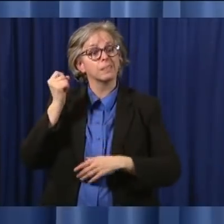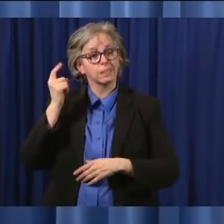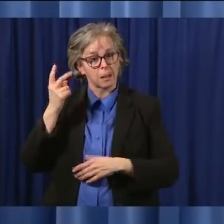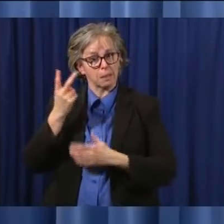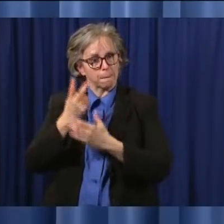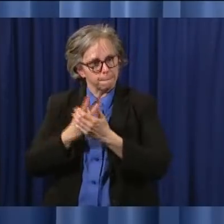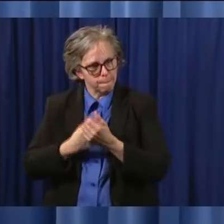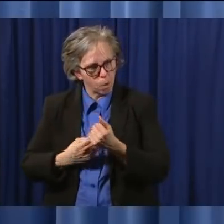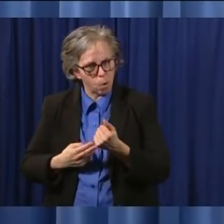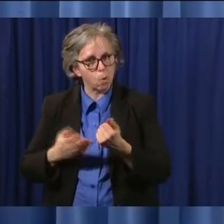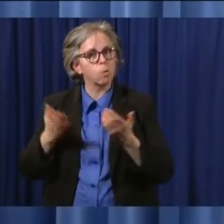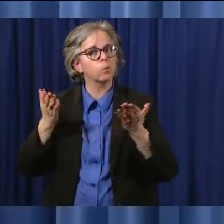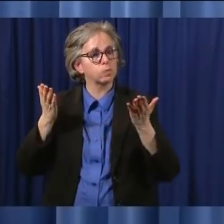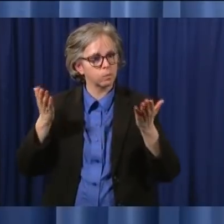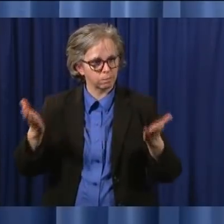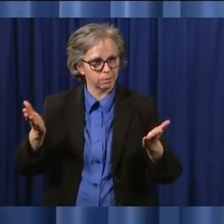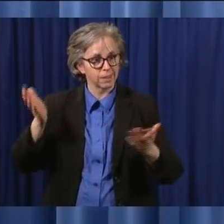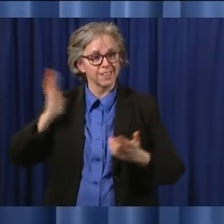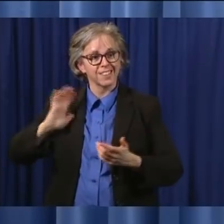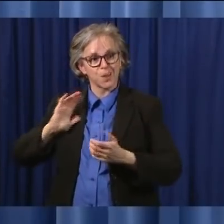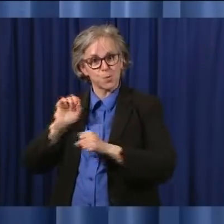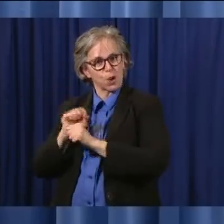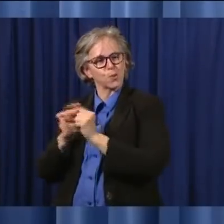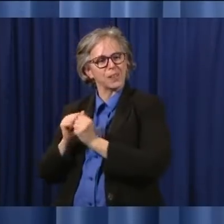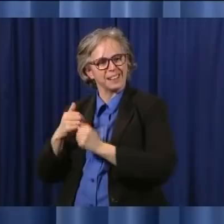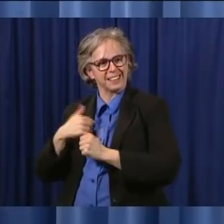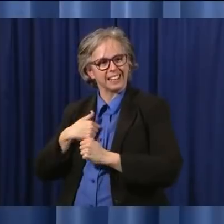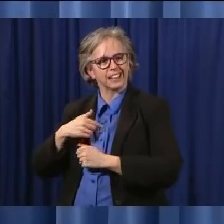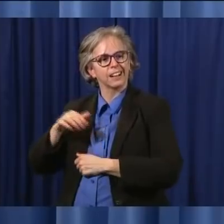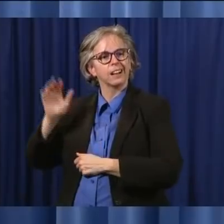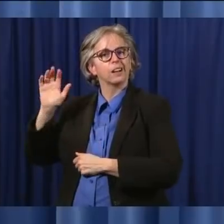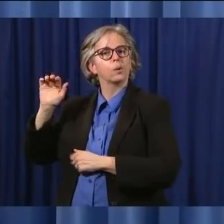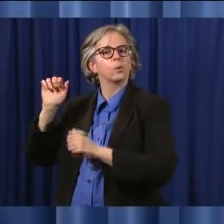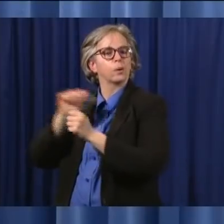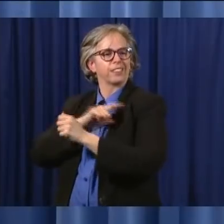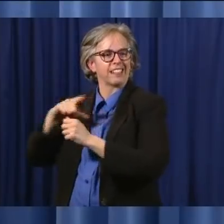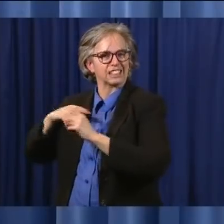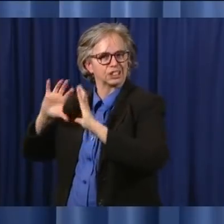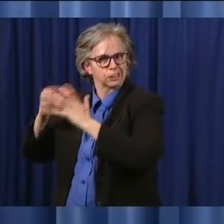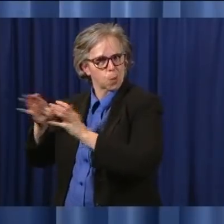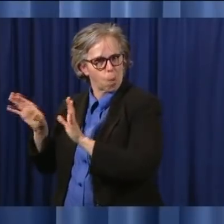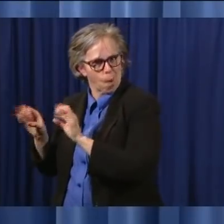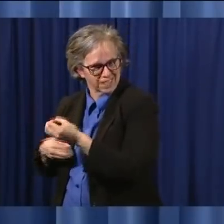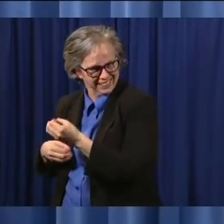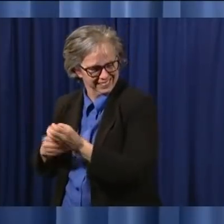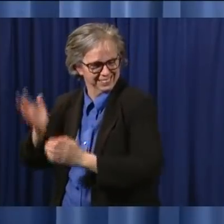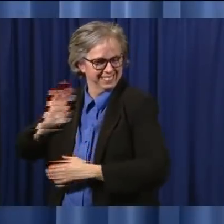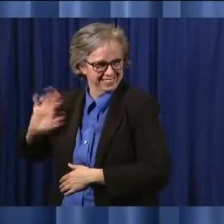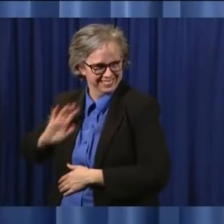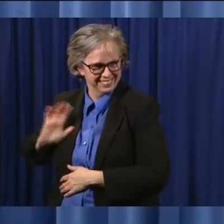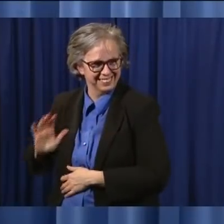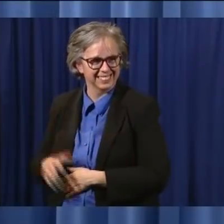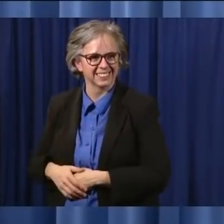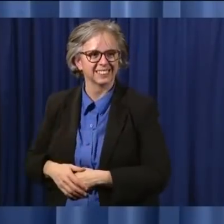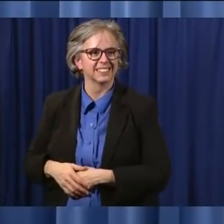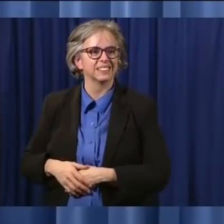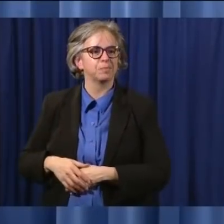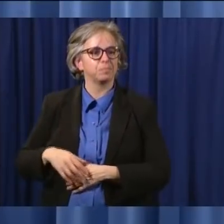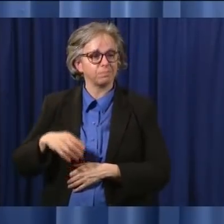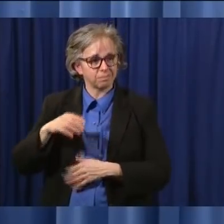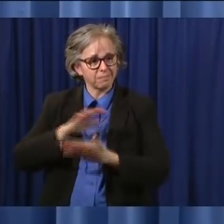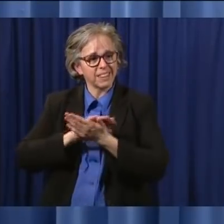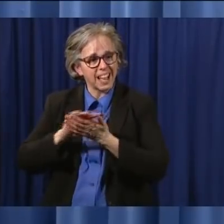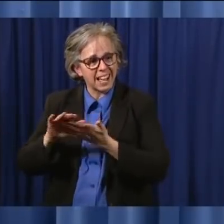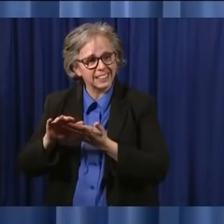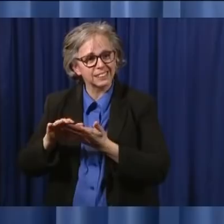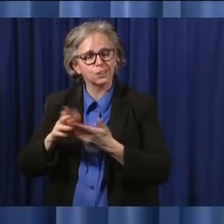worked with me in the Attorney General's office. They were kind enough to move over from the Attorney General's office